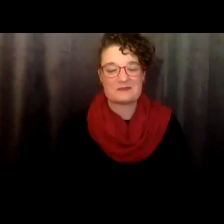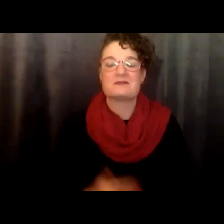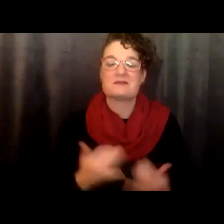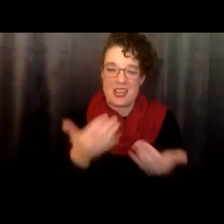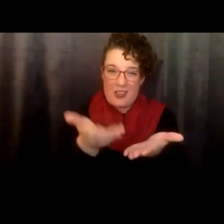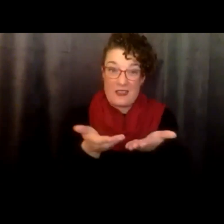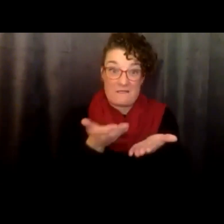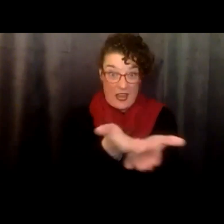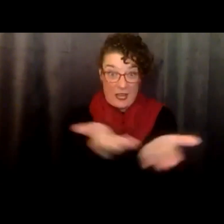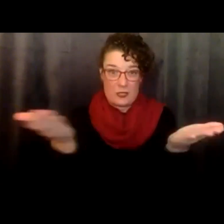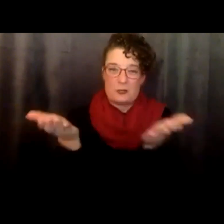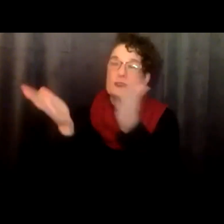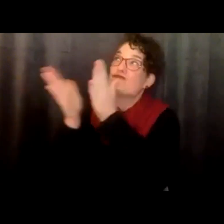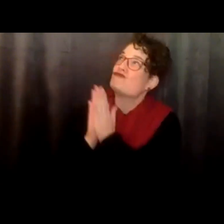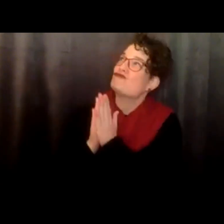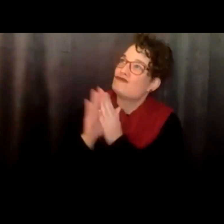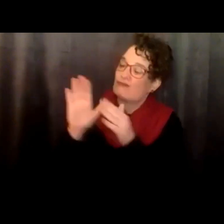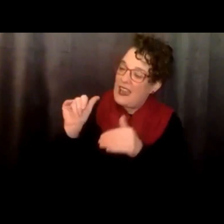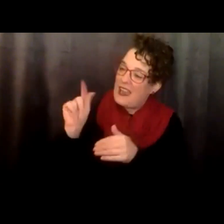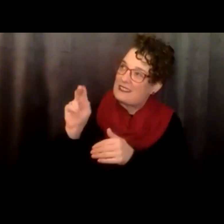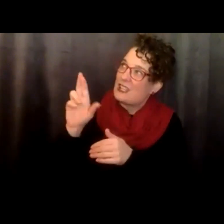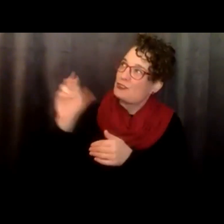ancestors.